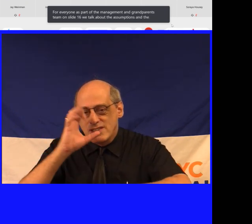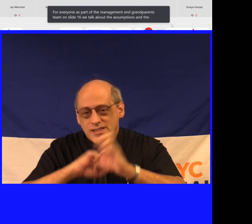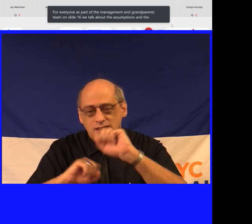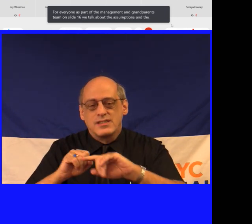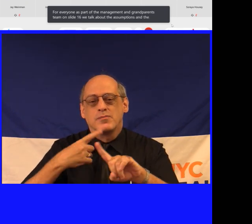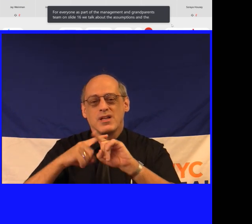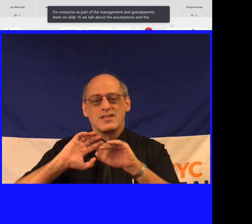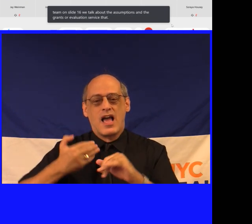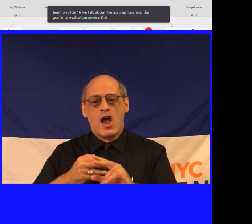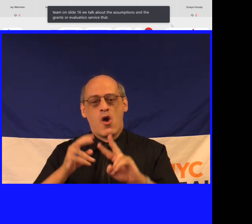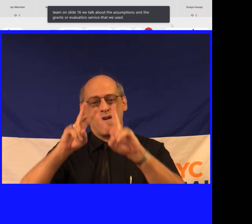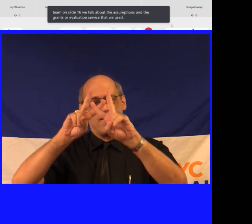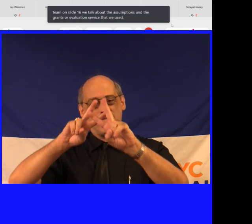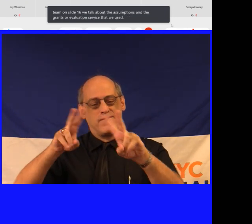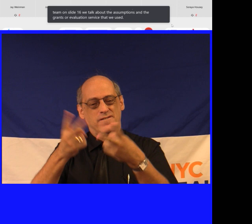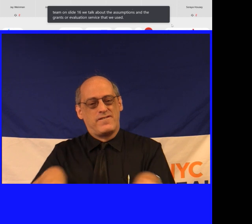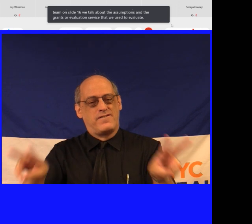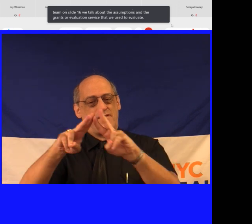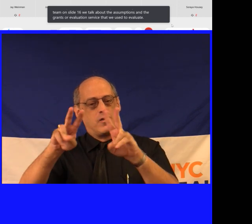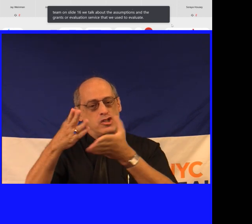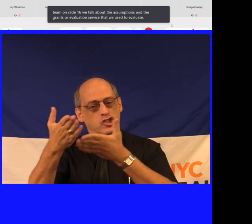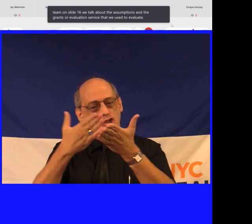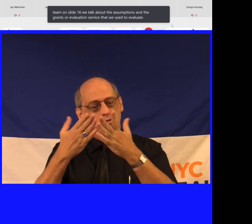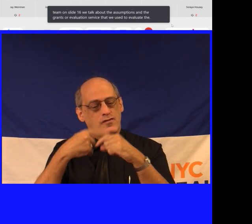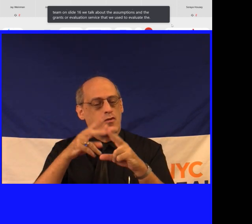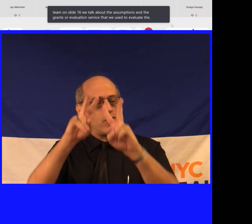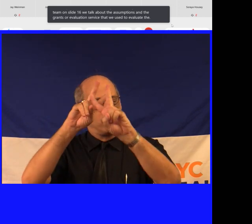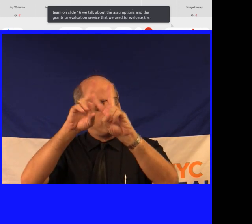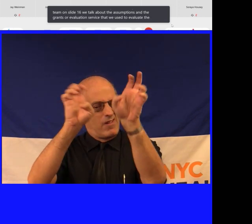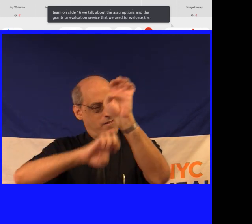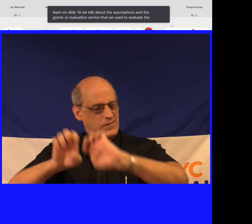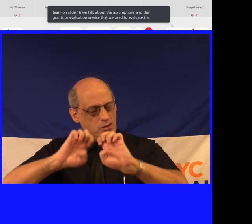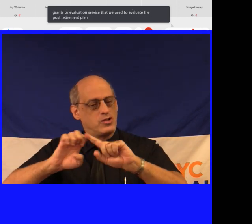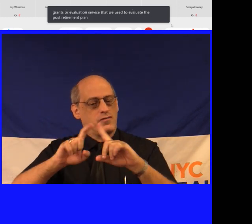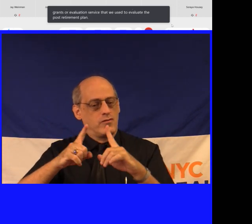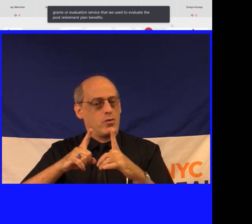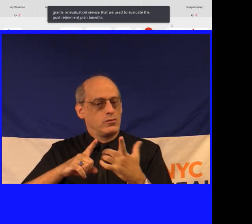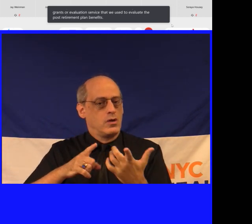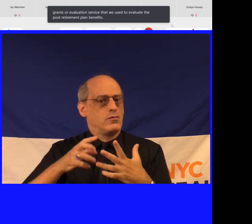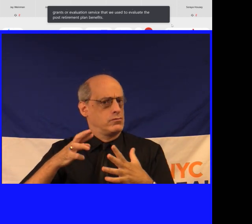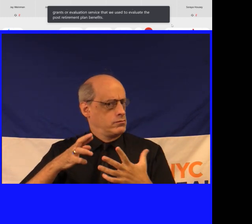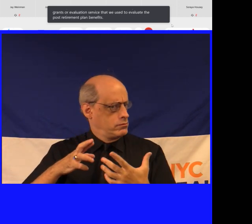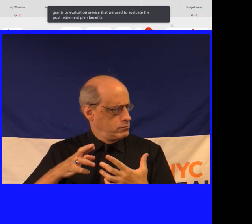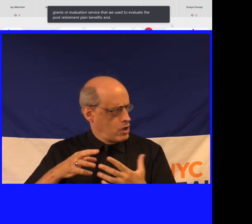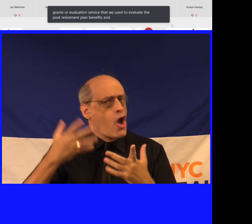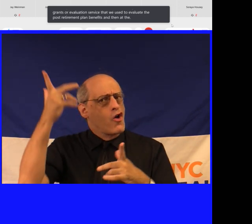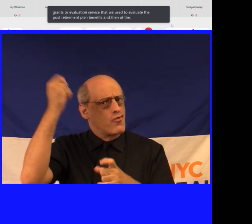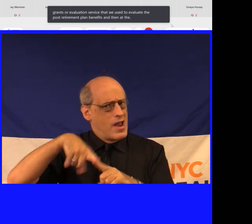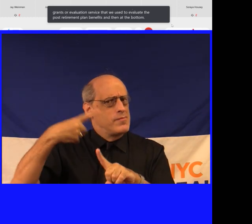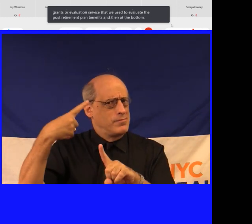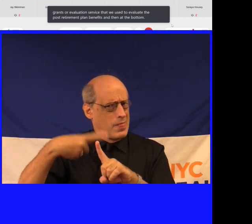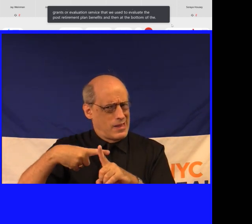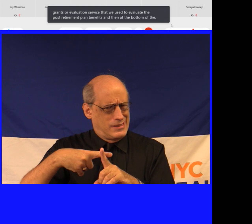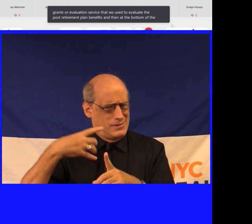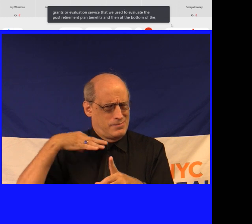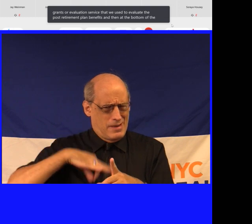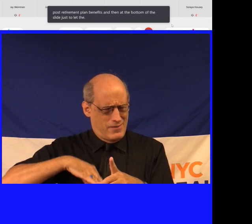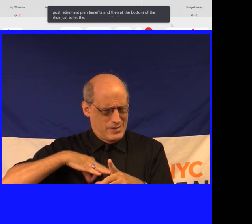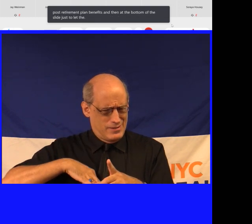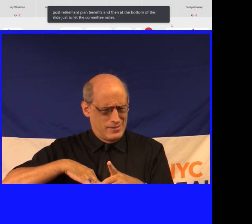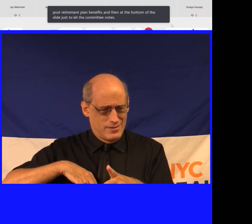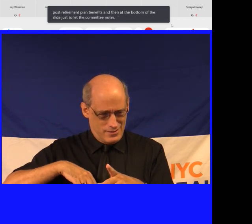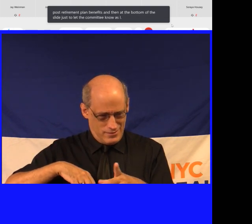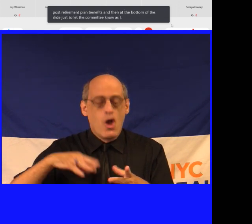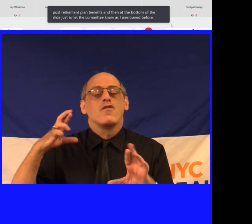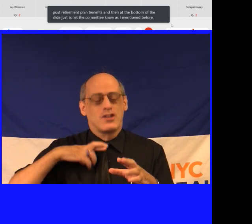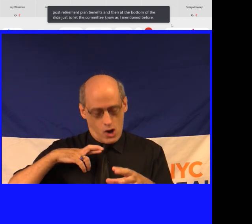valuation service that we used to evaluate the post-retirement plan benefits. And then at the bottom of the slide, just to let the committee know, as I